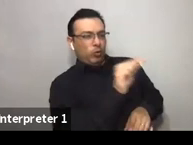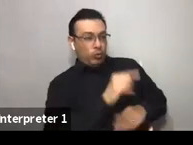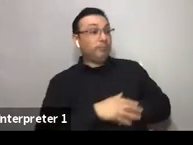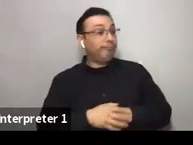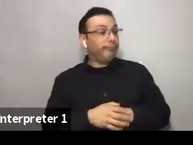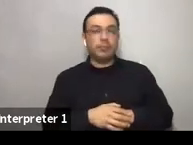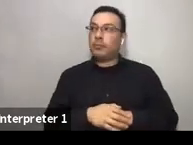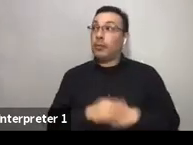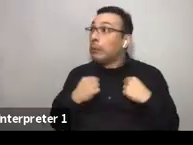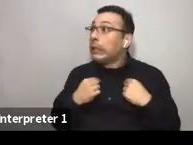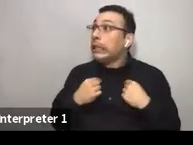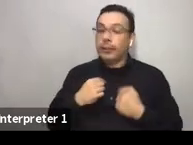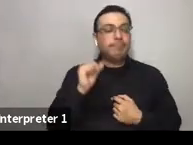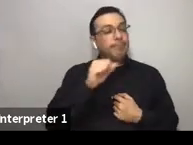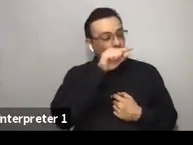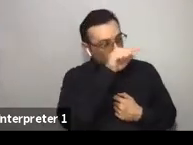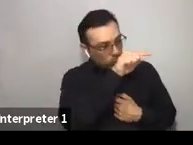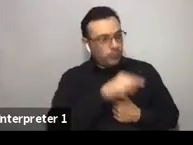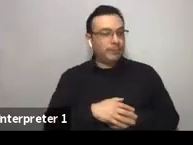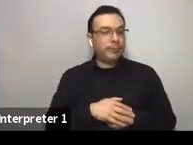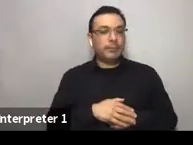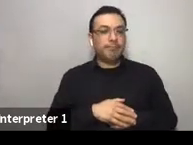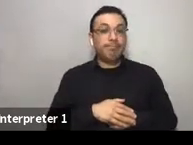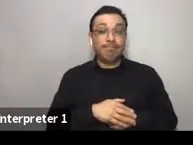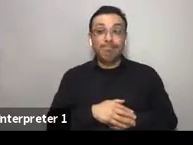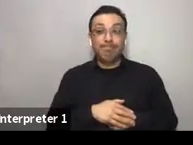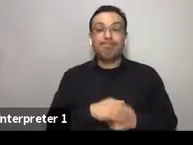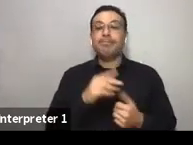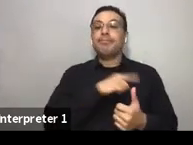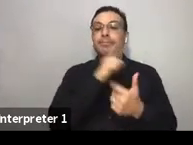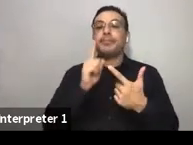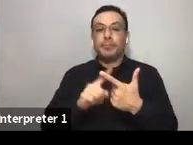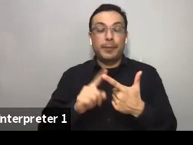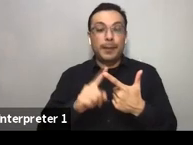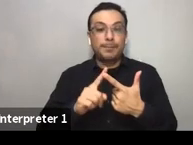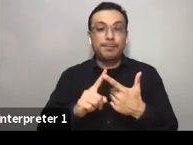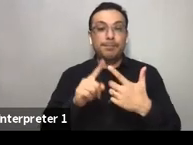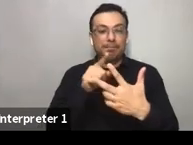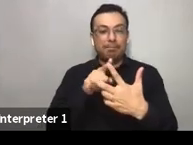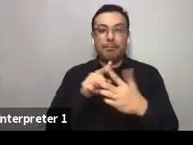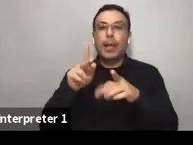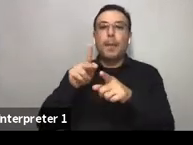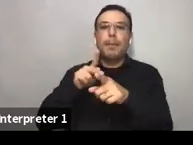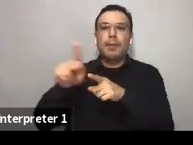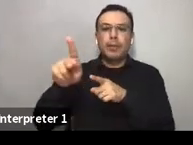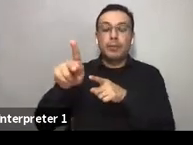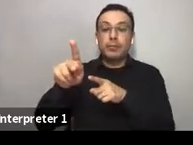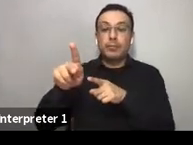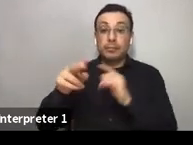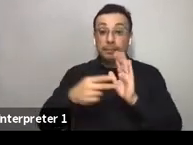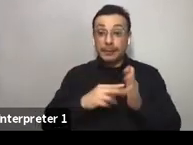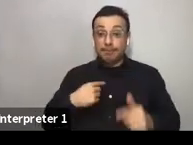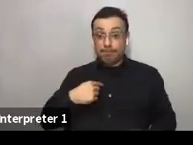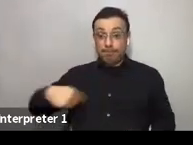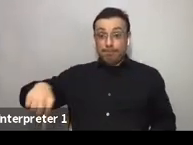level, professionals, right? As professionals, we have an obligation to protect confidentiality.